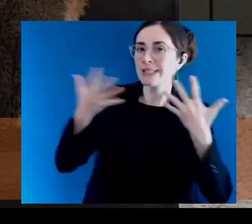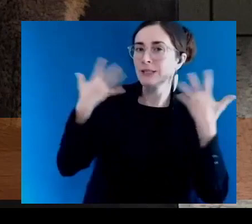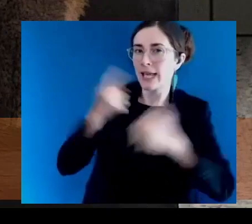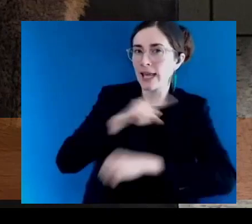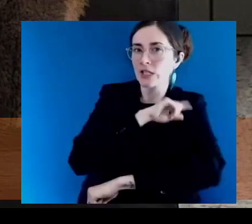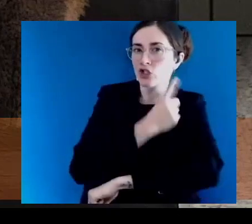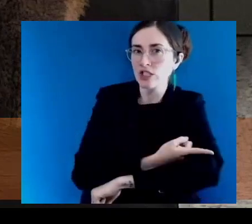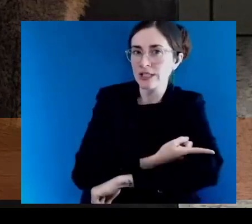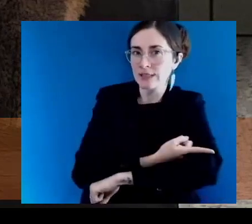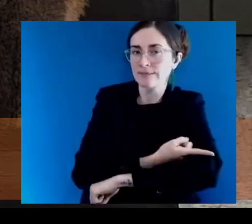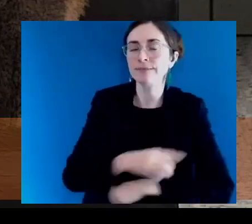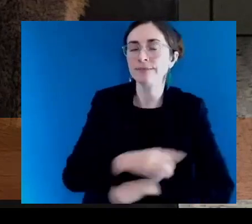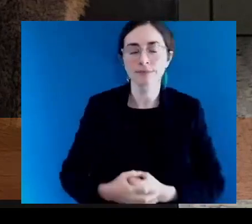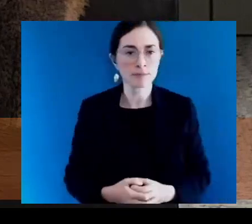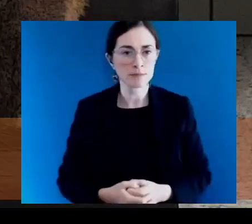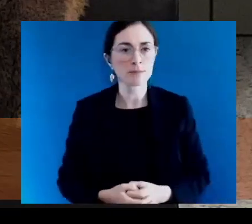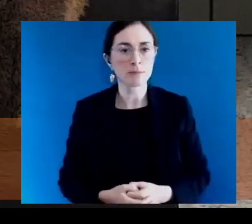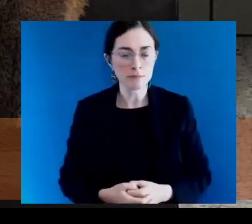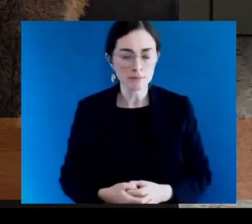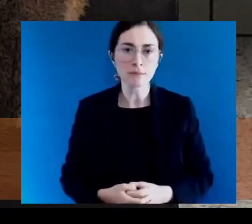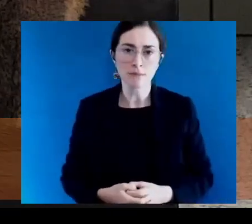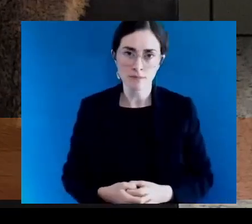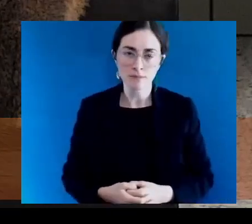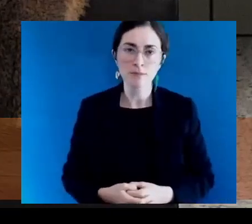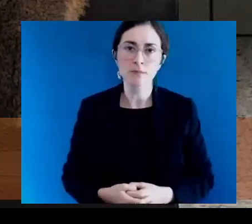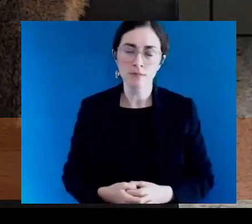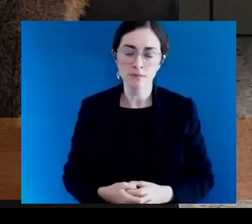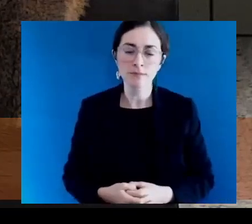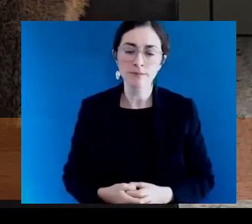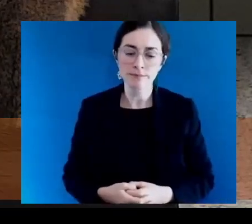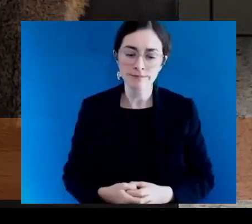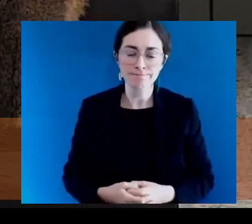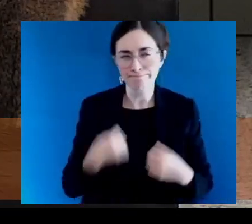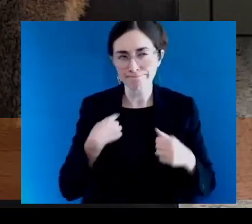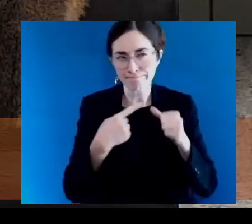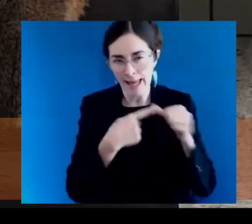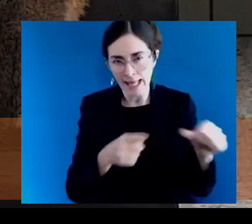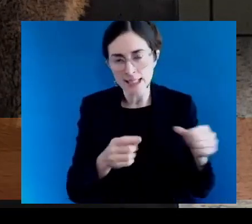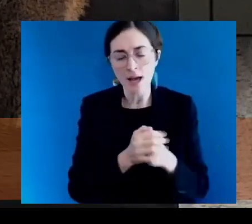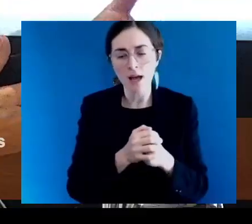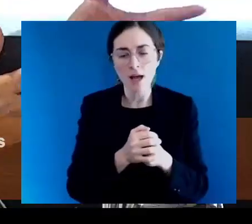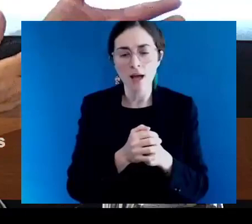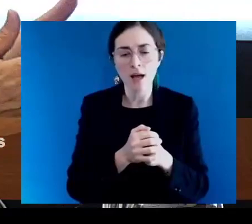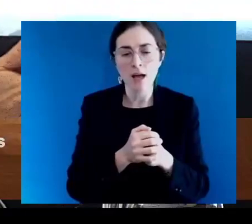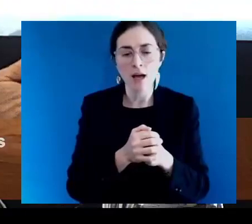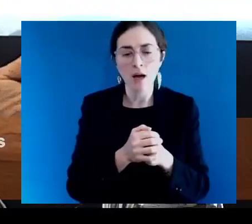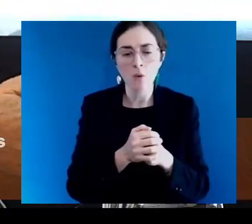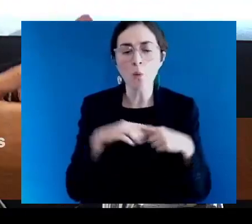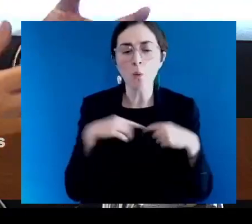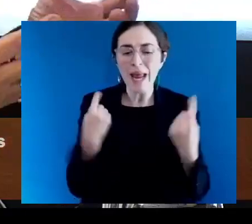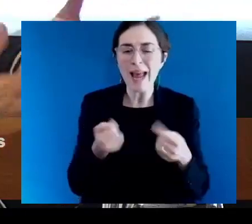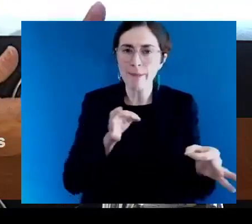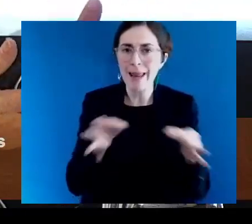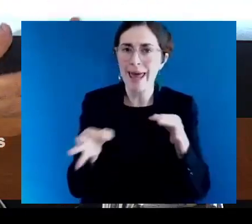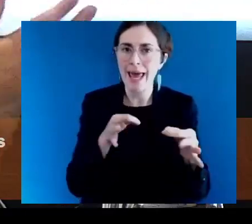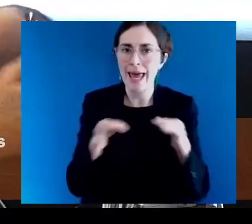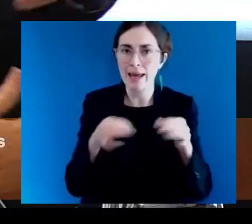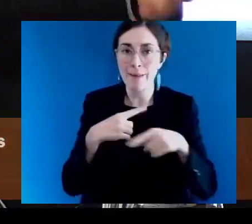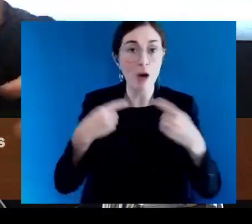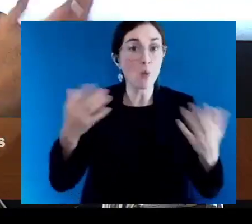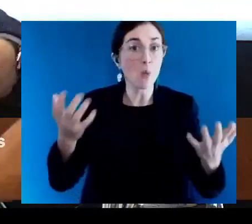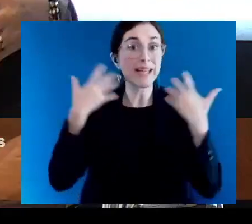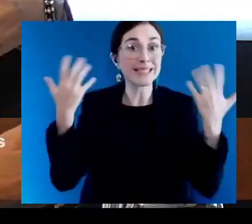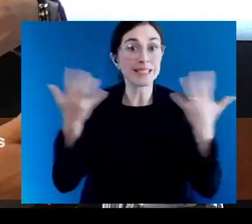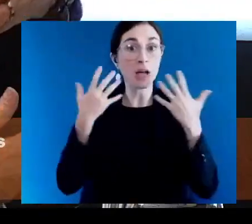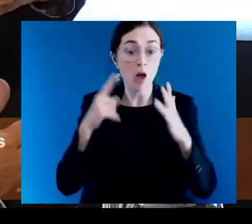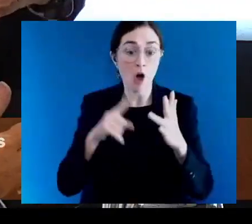is what I was looking at. Well, there are ongoing. There is an ongoing pipeline, if you like. So, with to do with wind, there's onshore wind which